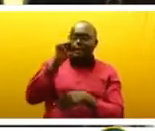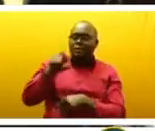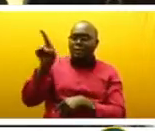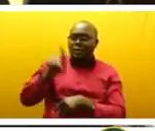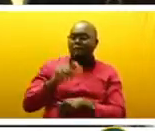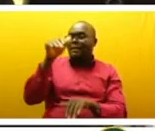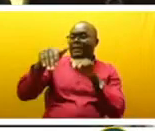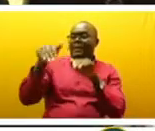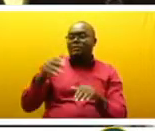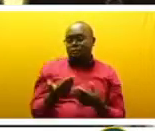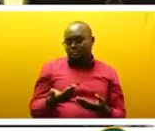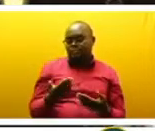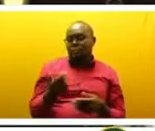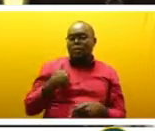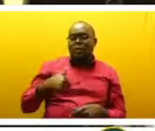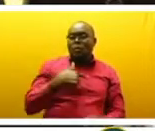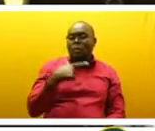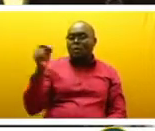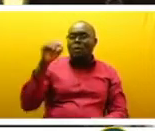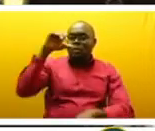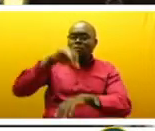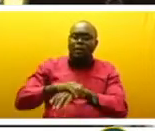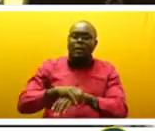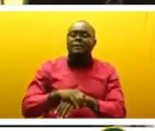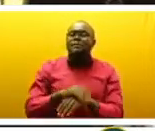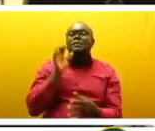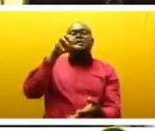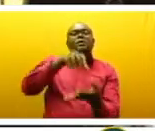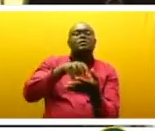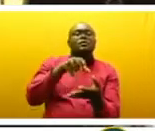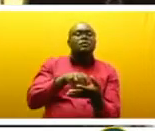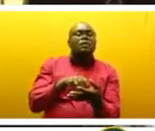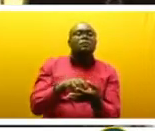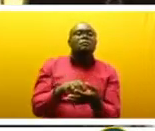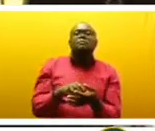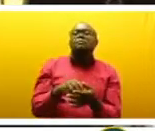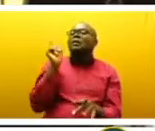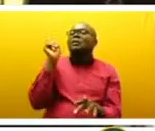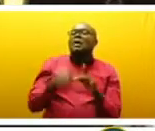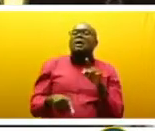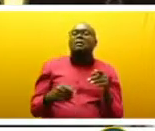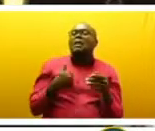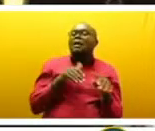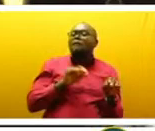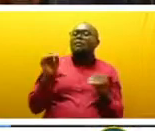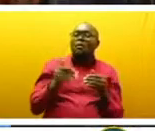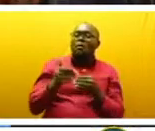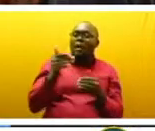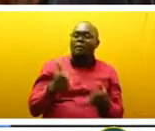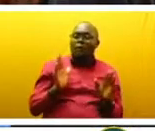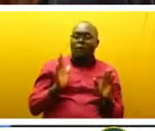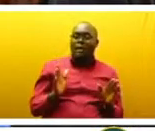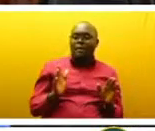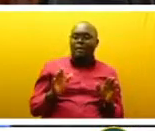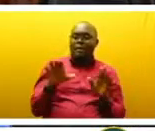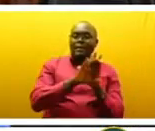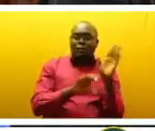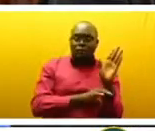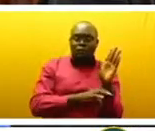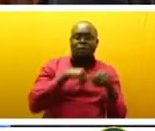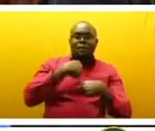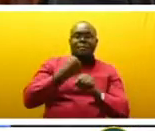election, we are going to get into a situation that is uncharted constitutionally. Create